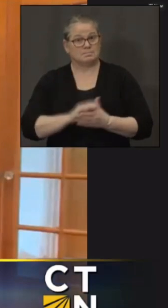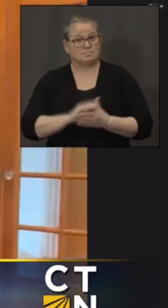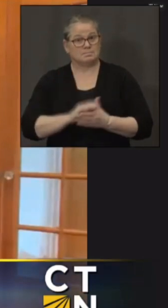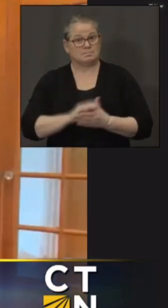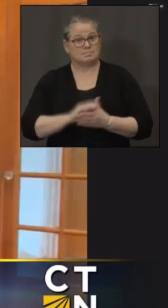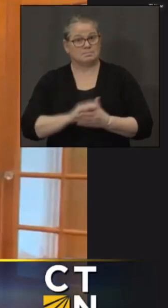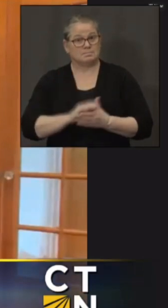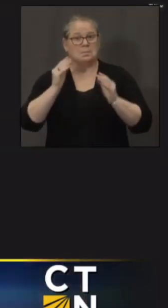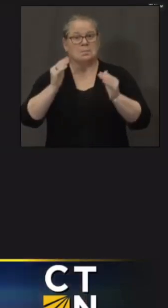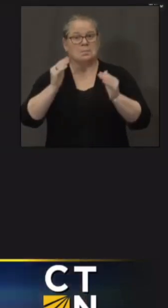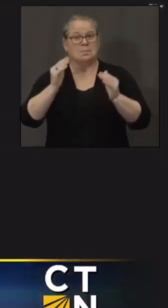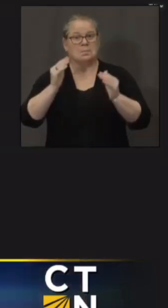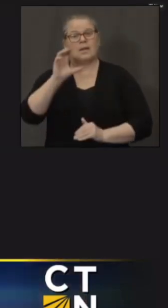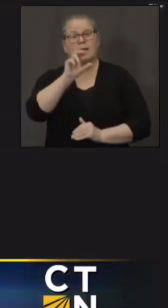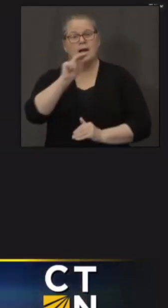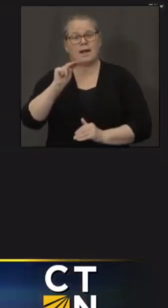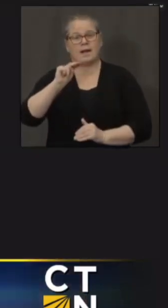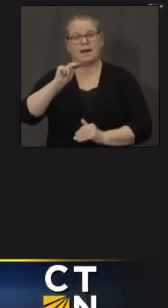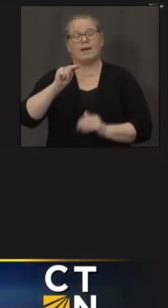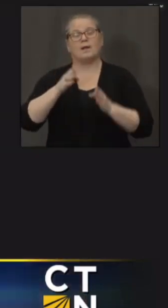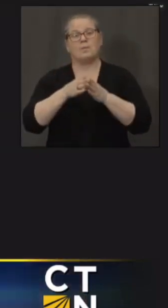Connecticut Public Media.